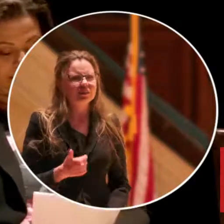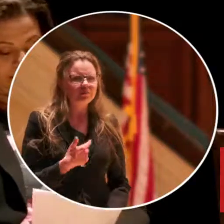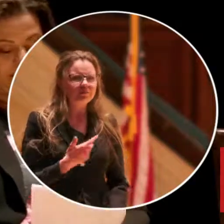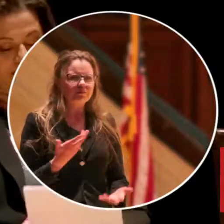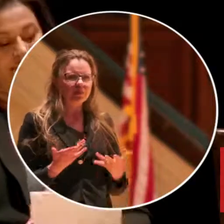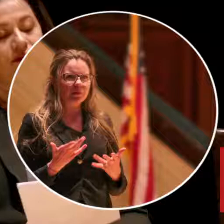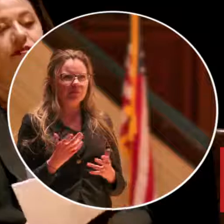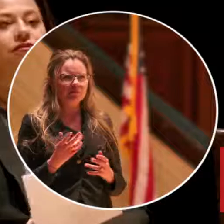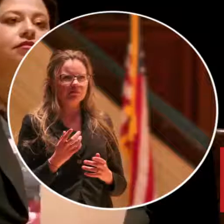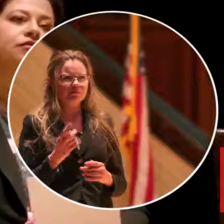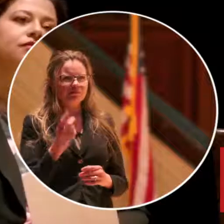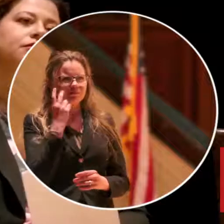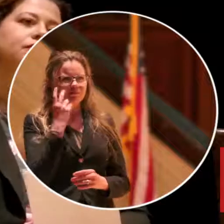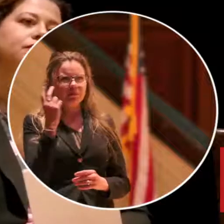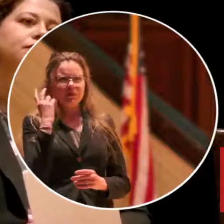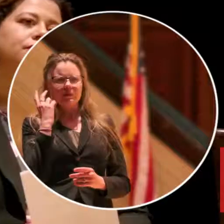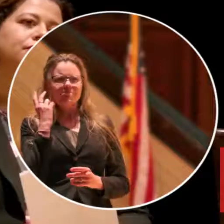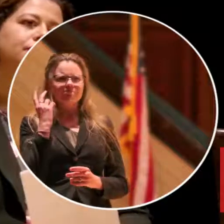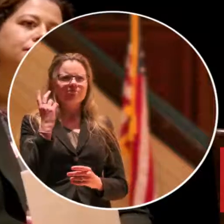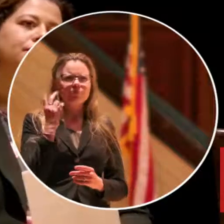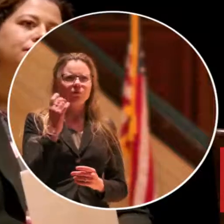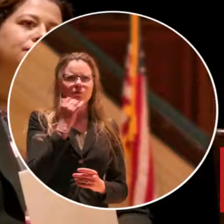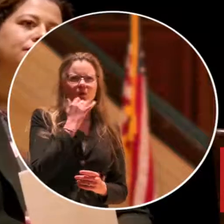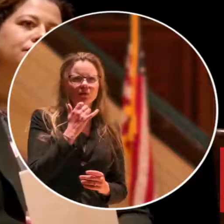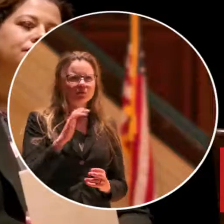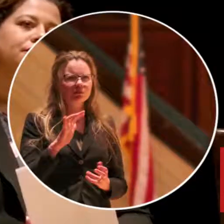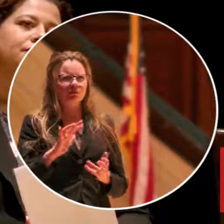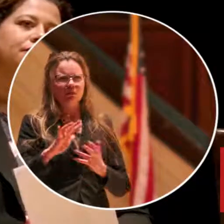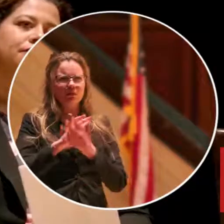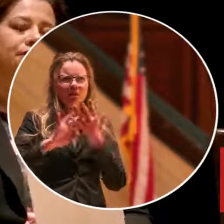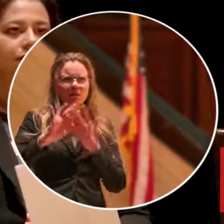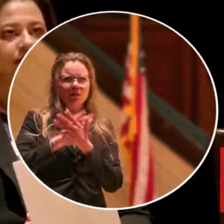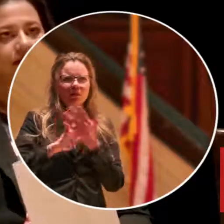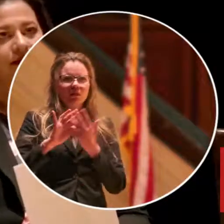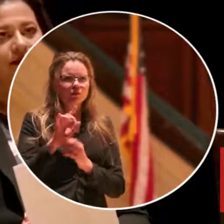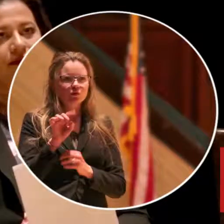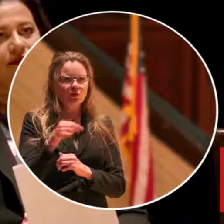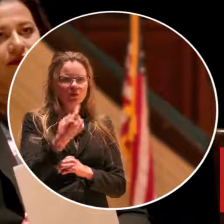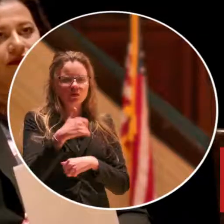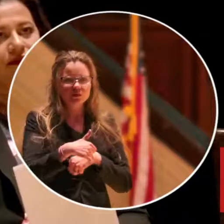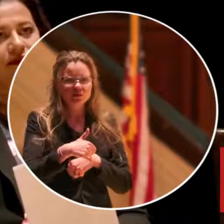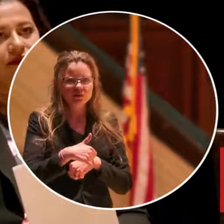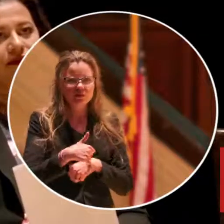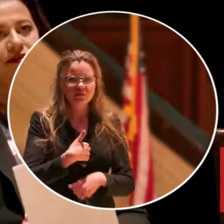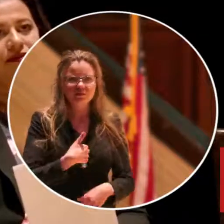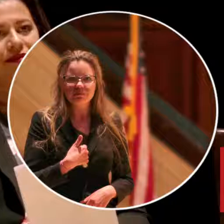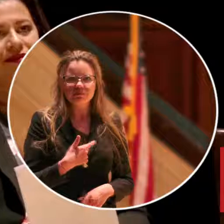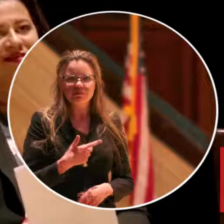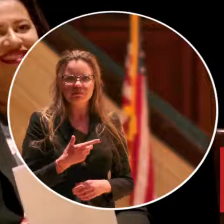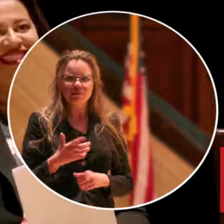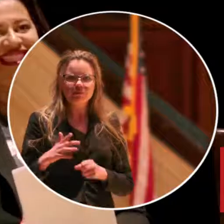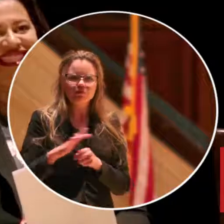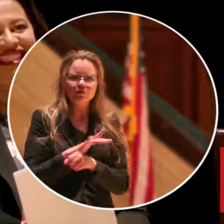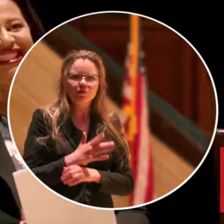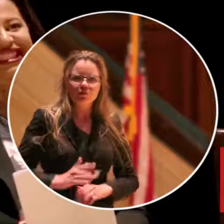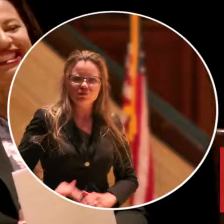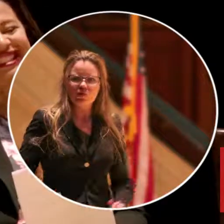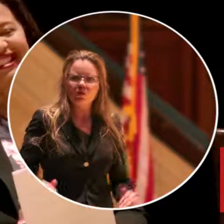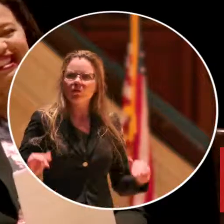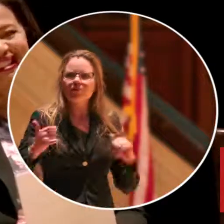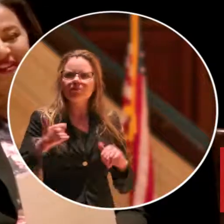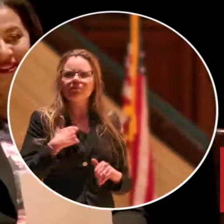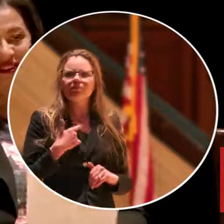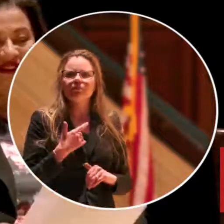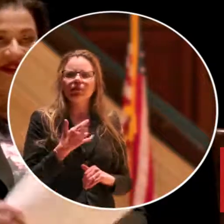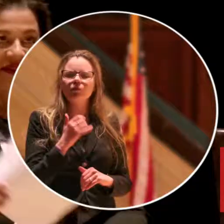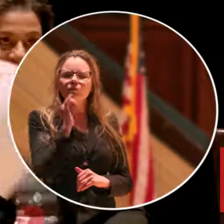slightly, but I'm almost certain it was the only time in my entire childhood that I ever misbehaved. I had a